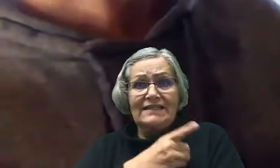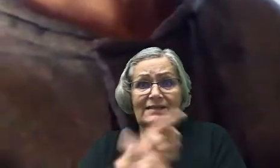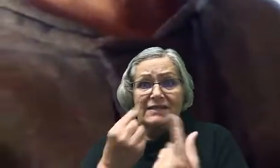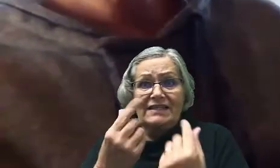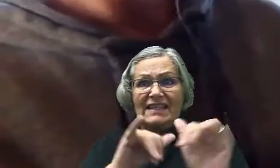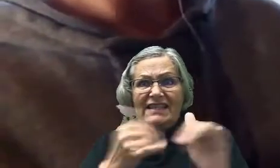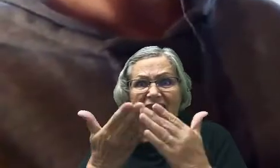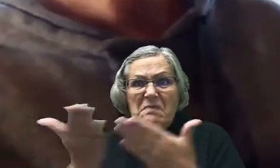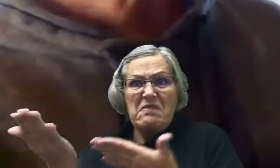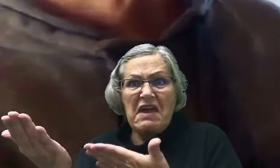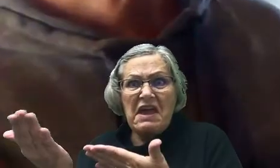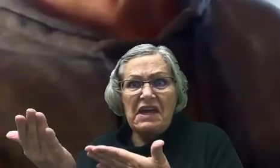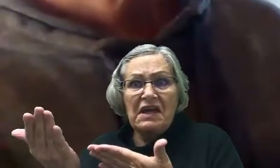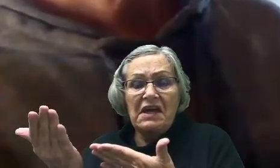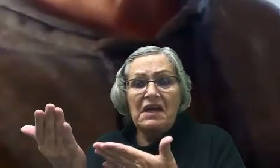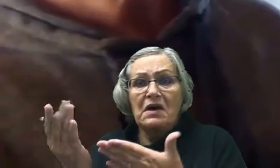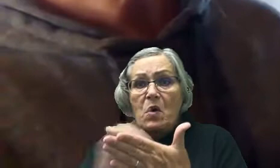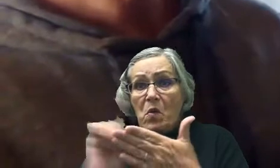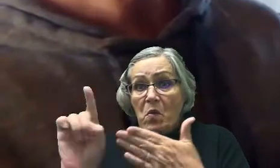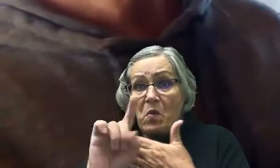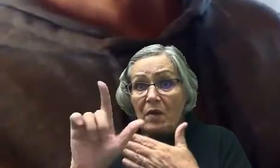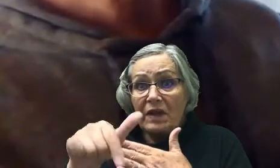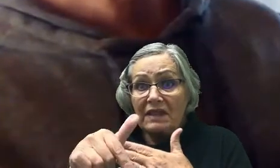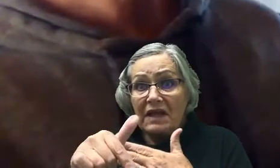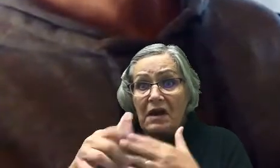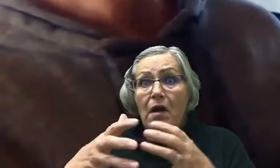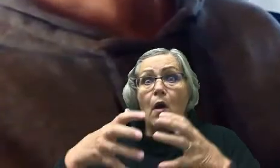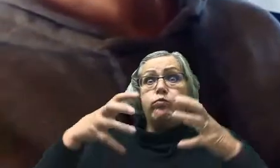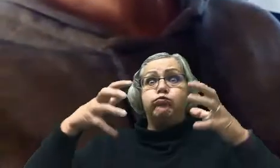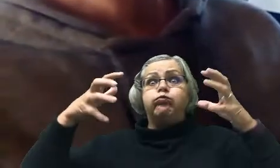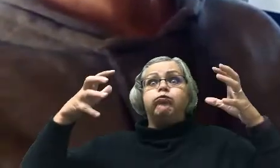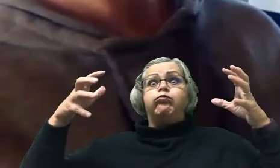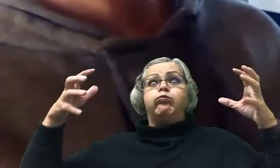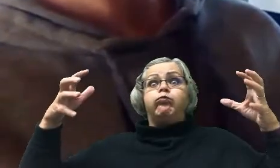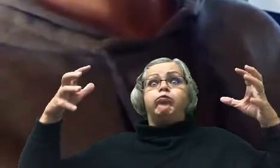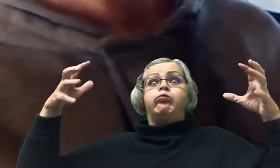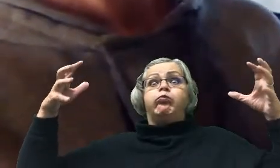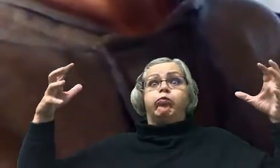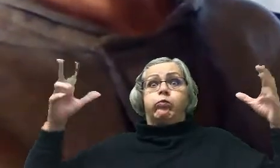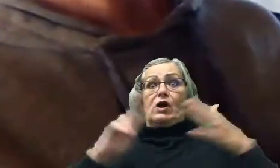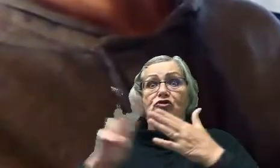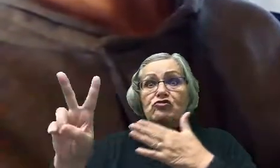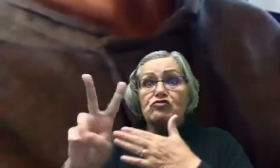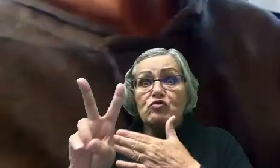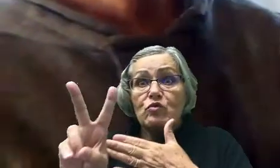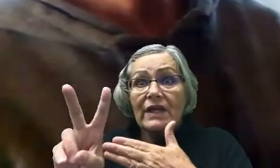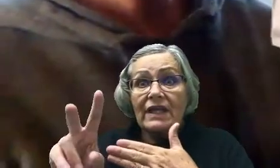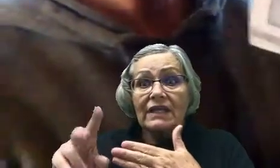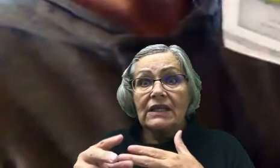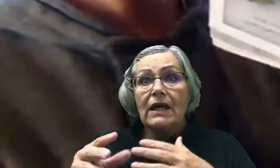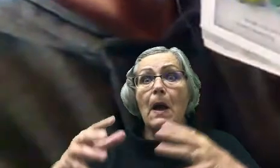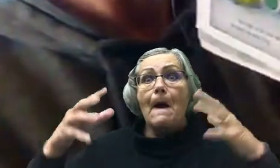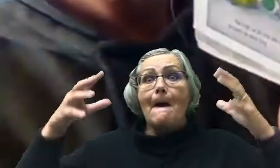Desmond did the exact same thing. And within a week, the pumpkin was twice the size it had been. And within 2 weeks, it